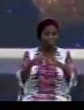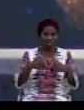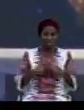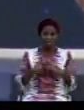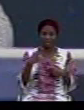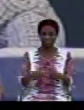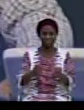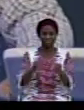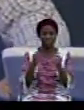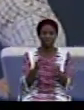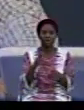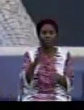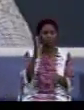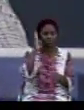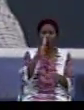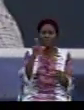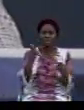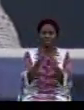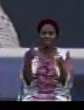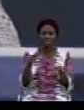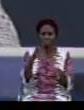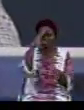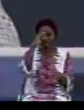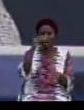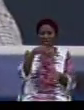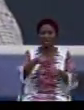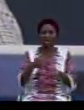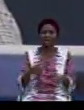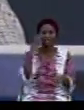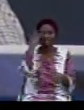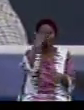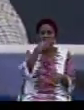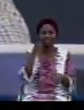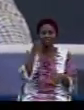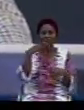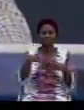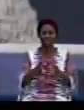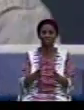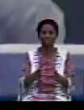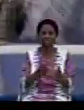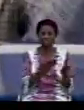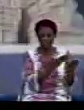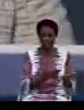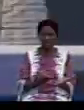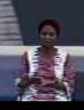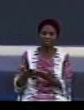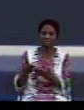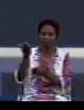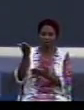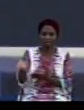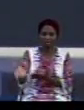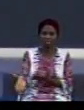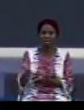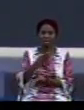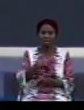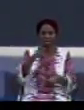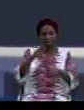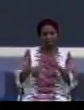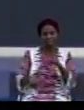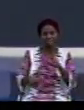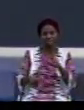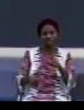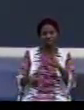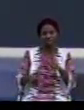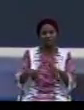the man at the beautiful gate, carried there. And you cannot try so by yourself. You